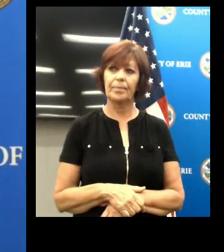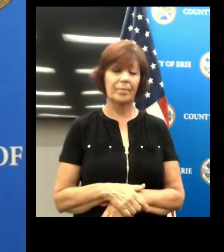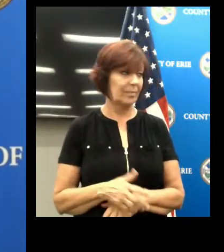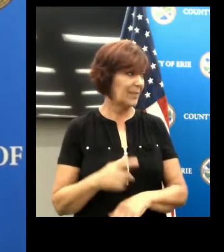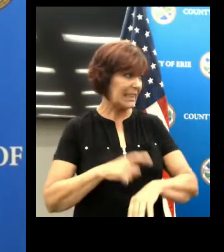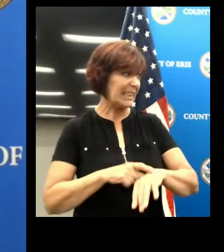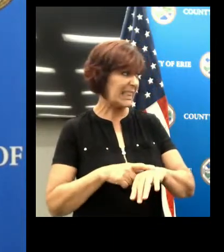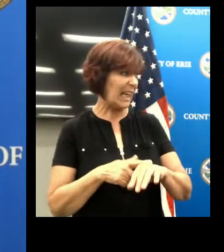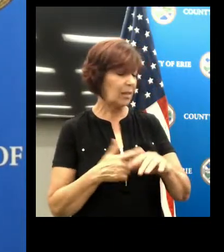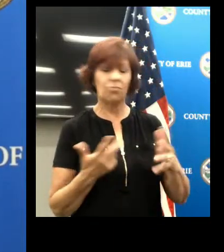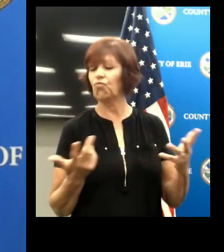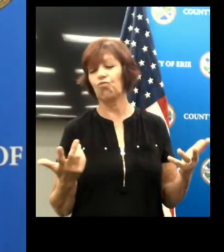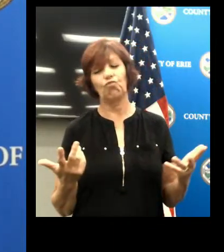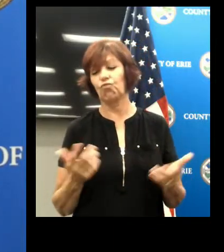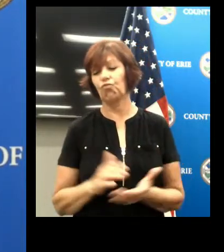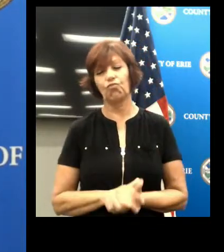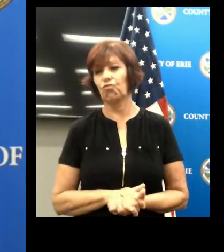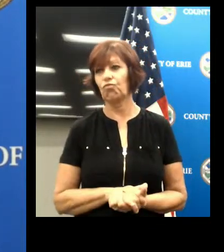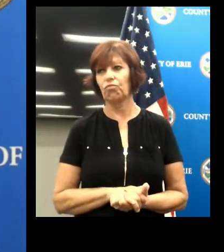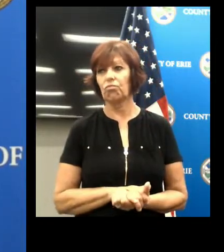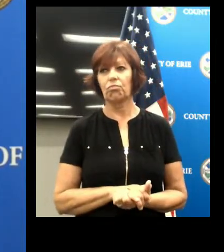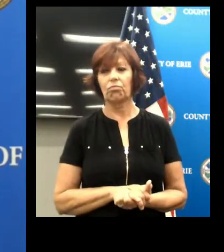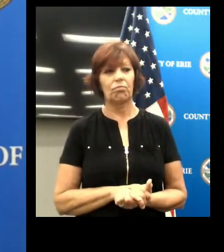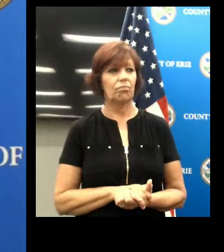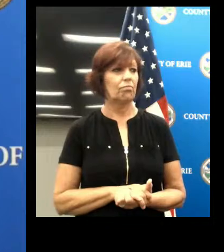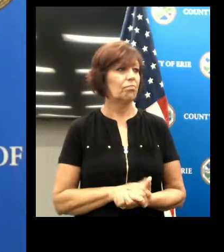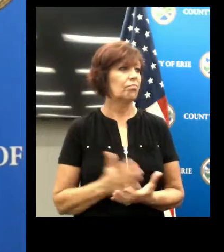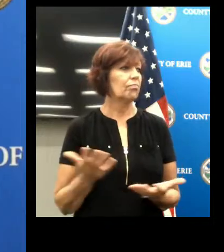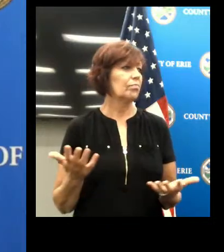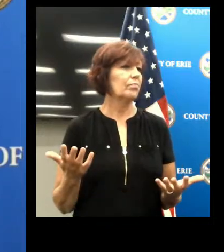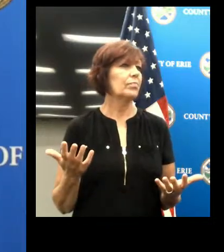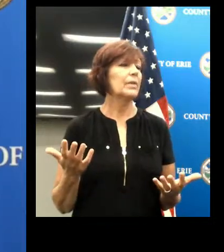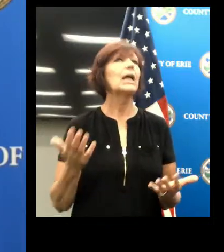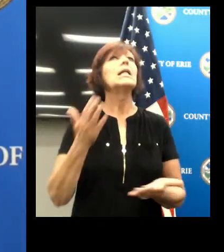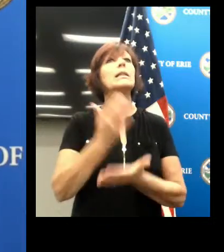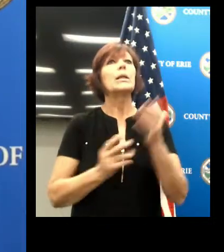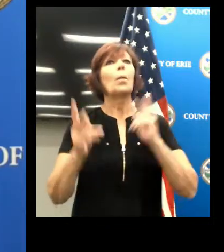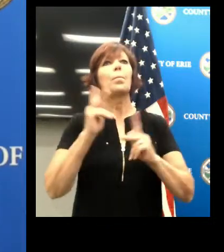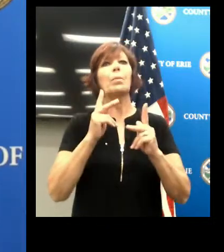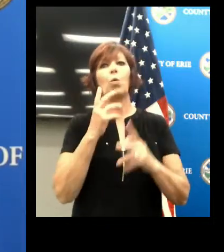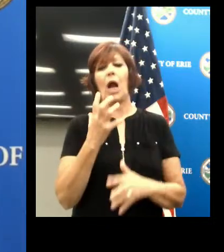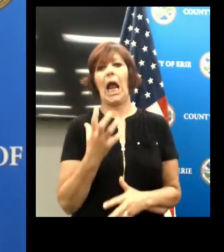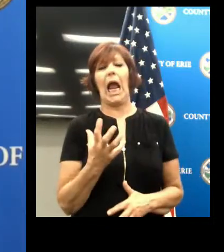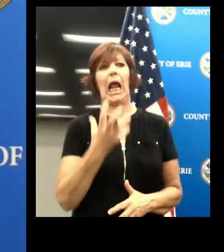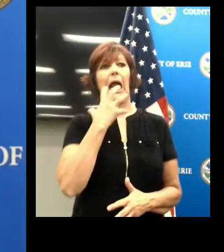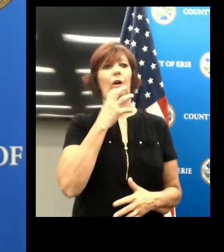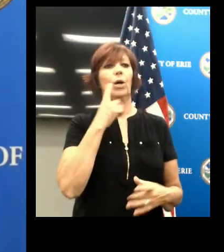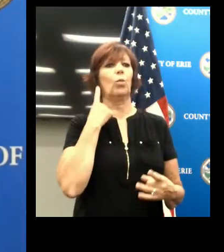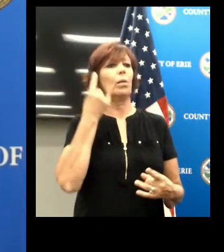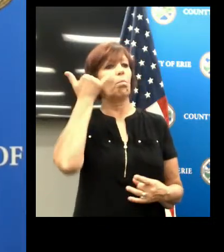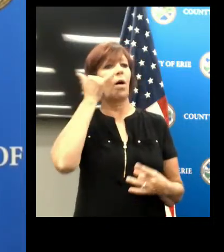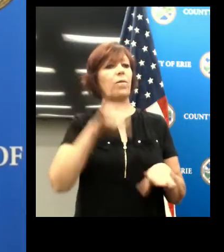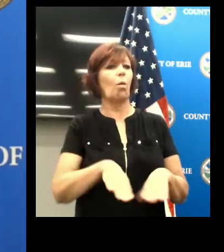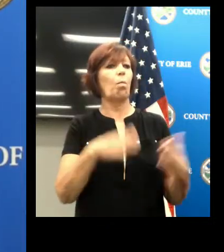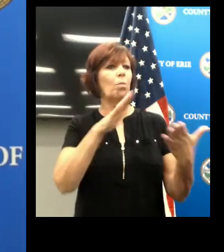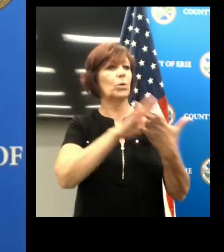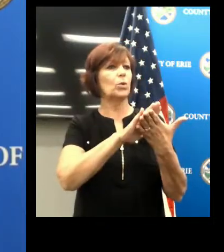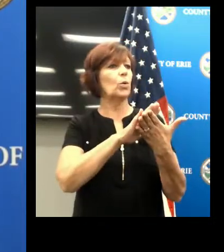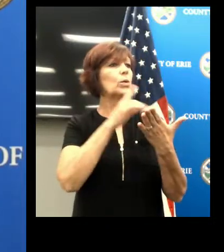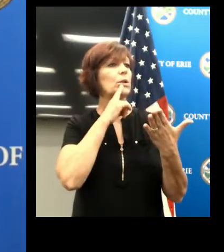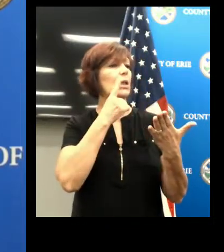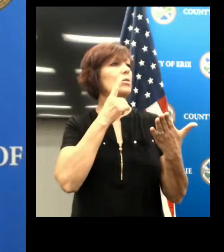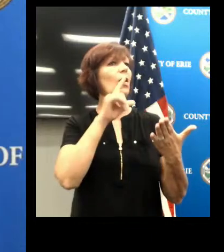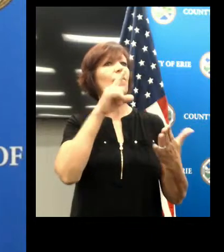a time frame for... The time frame, as I say, some people were very angry when the Buffalo Public Schools made their decision about basically the